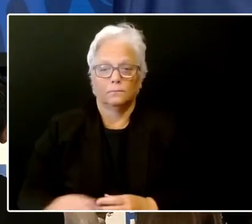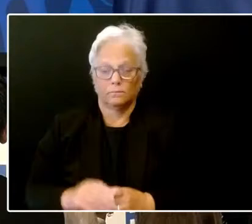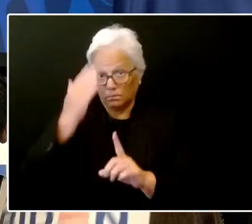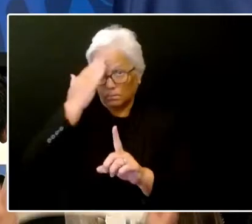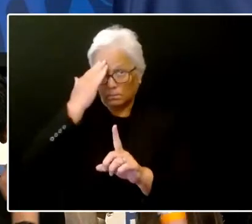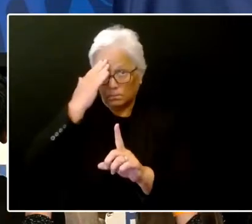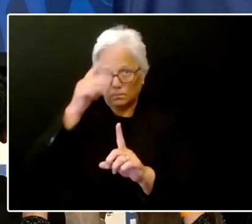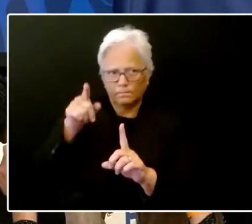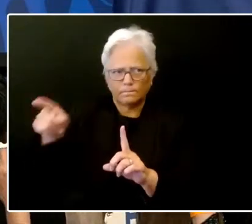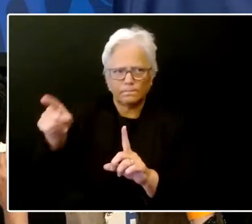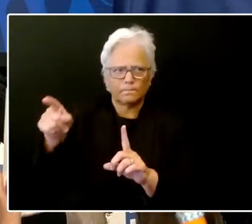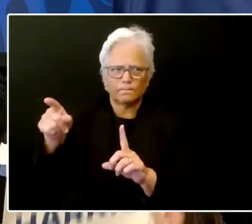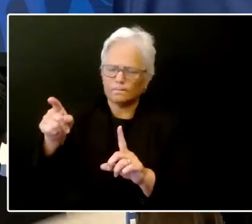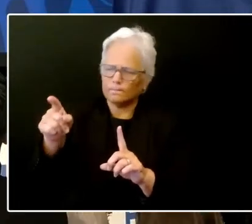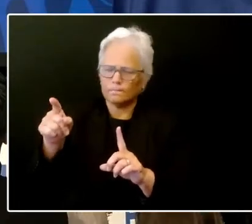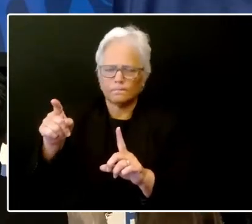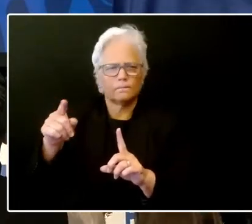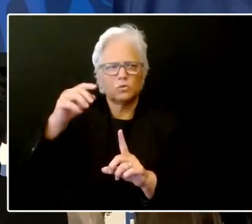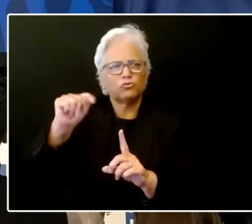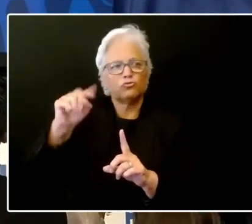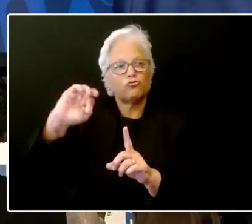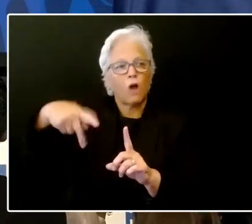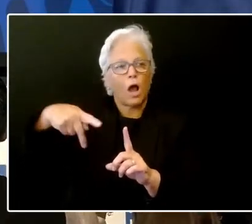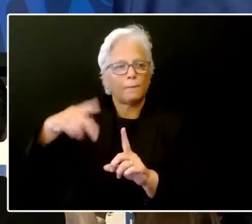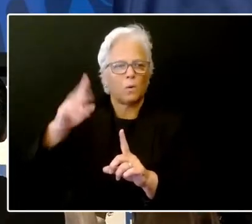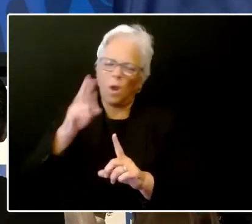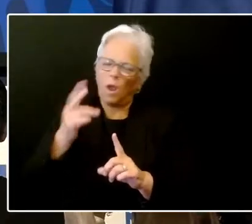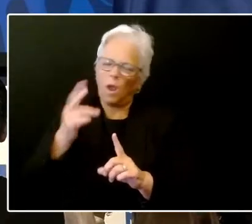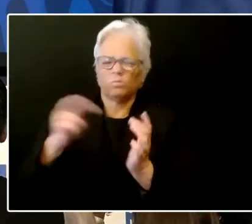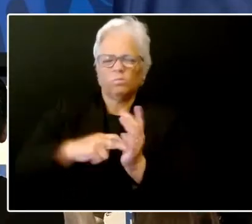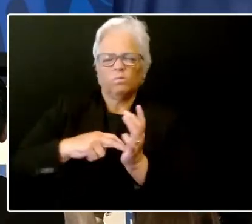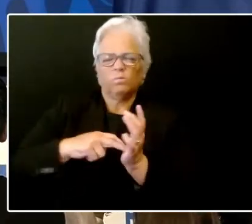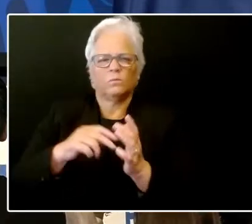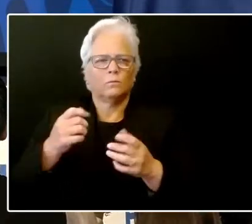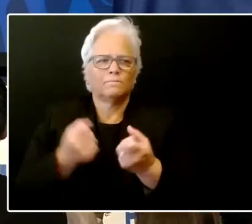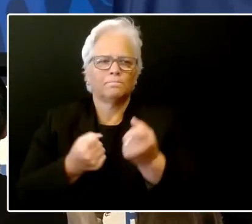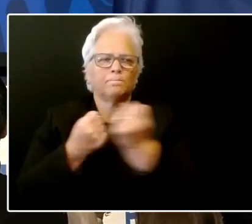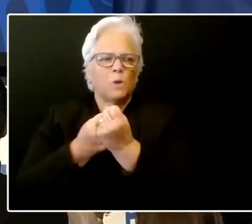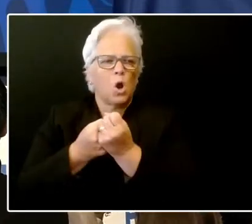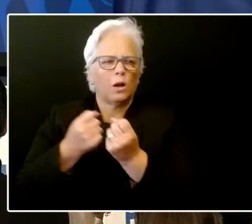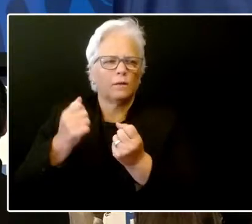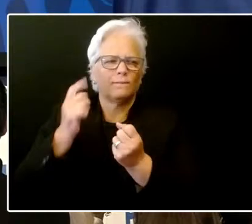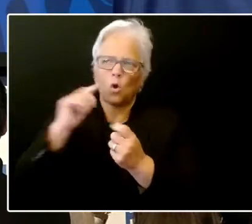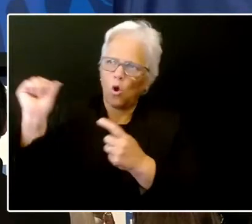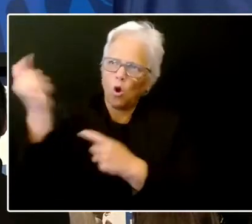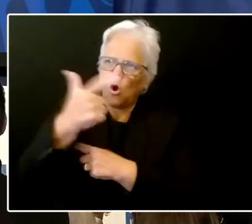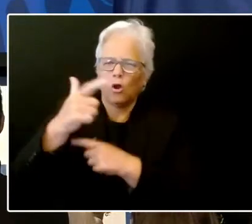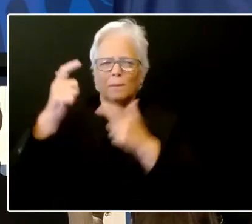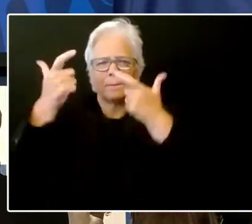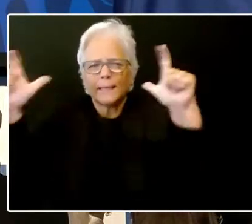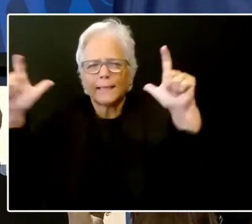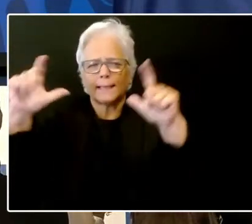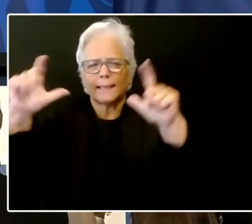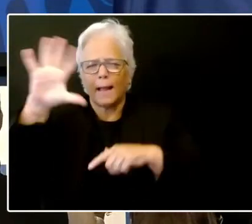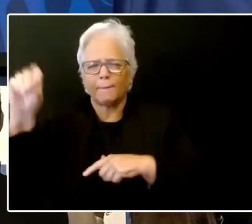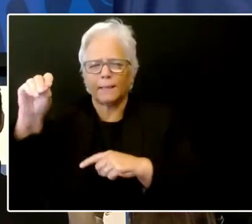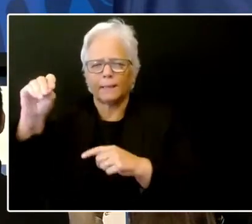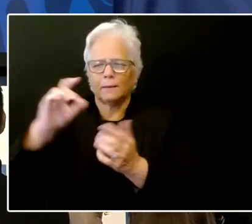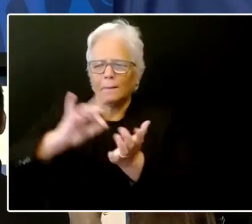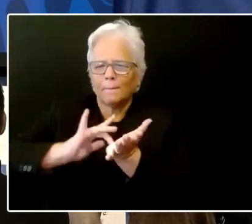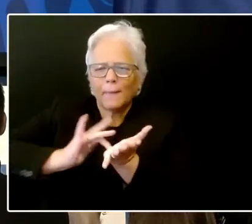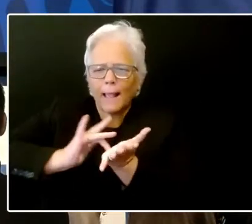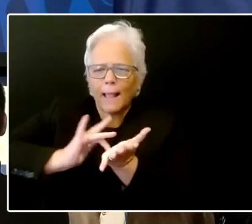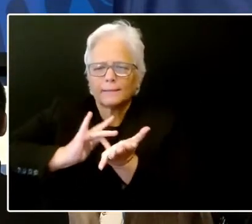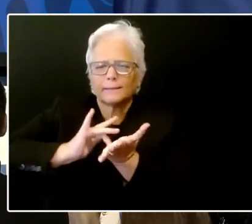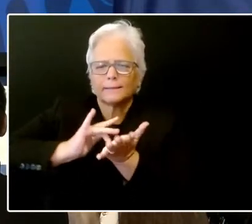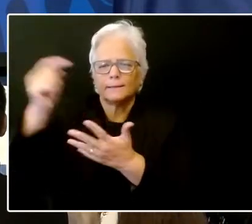bowed down. On the other hand, we took on Big Pharma. And with the knowledge that, for